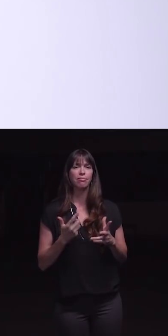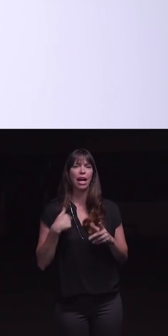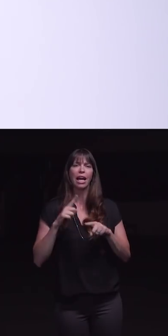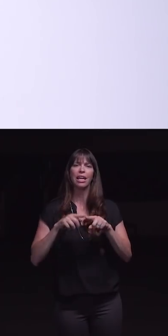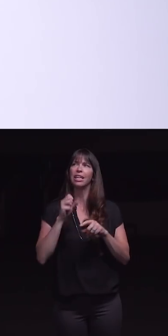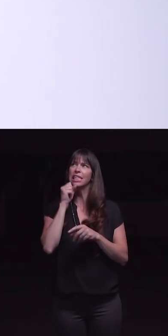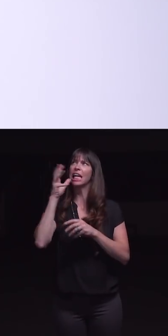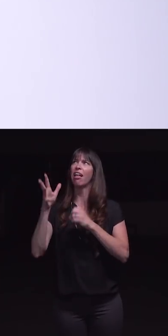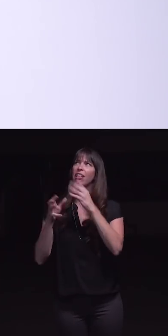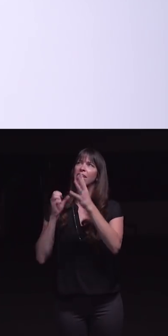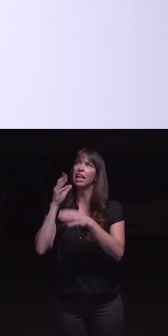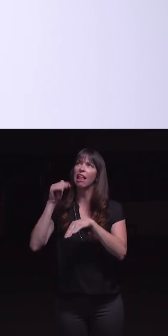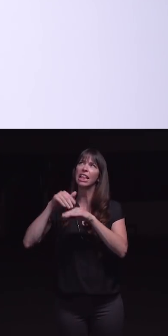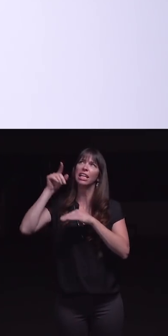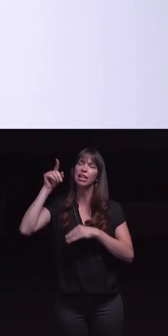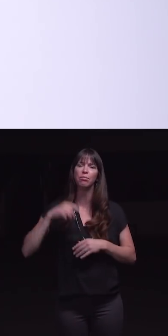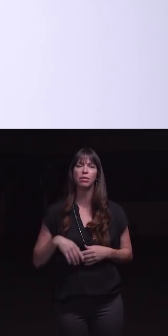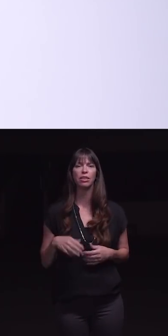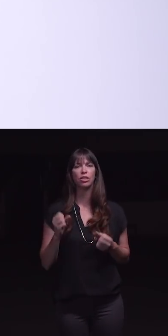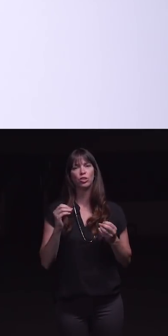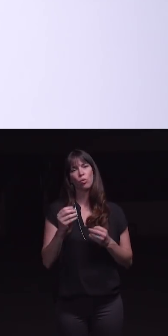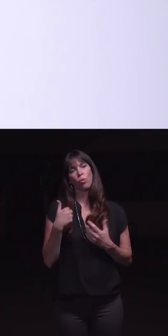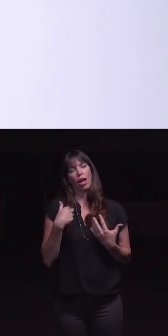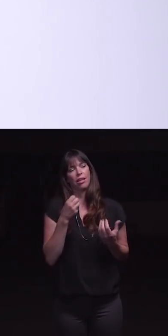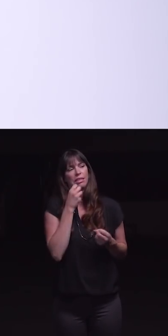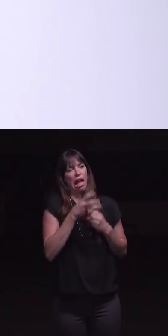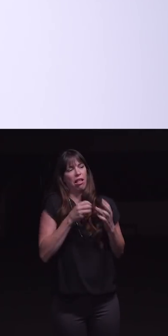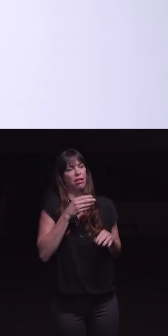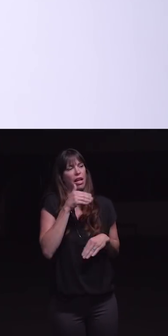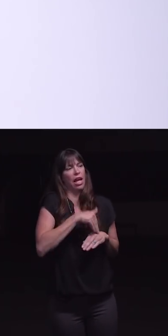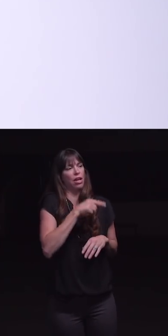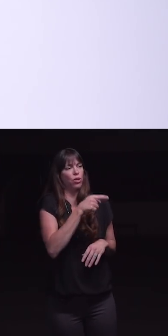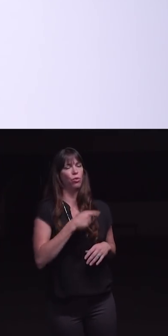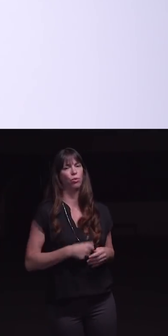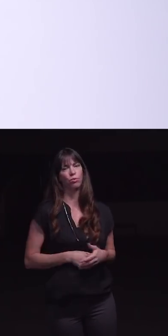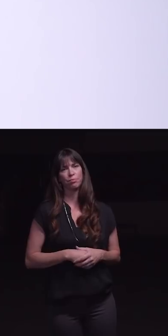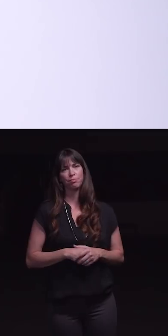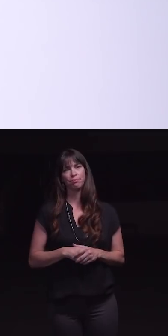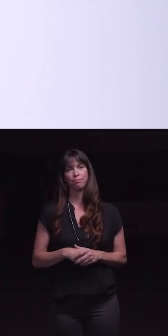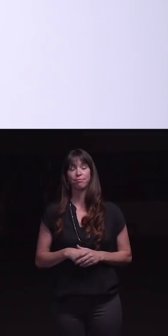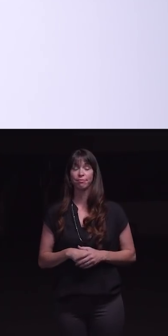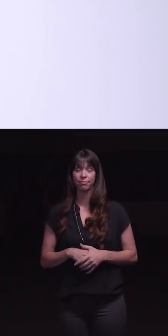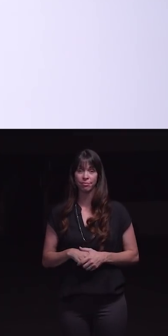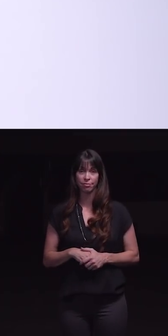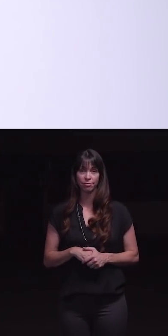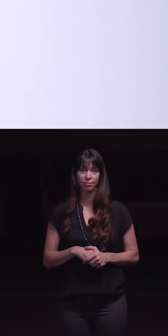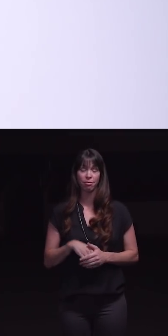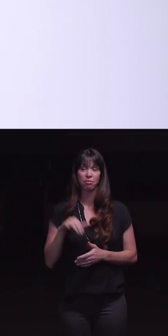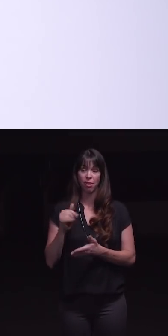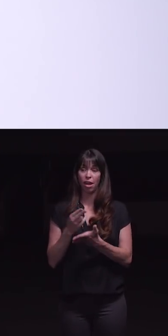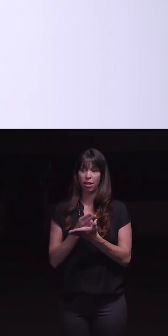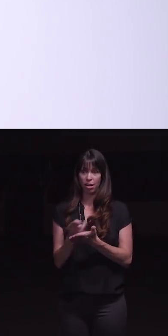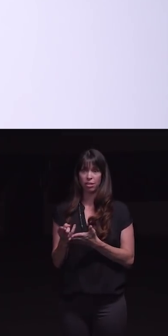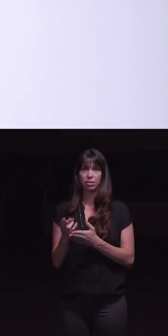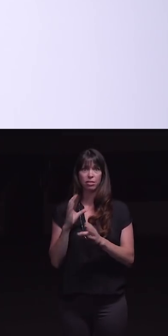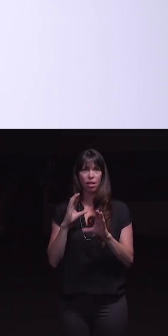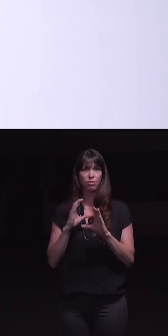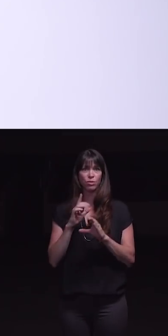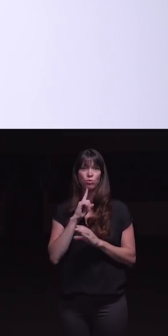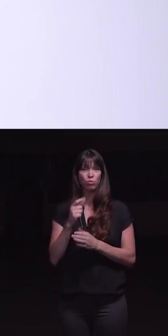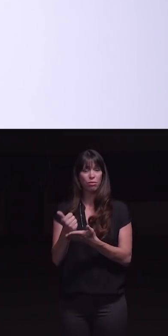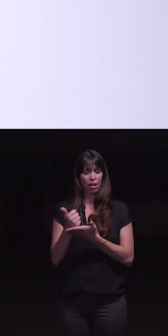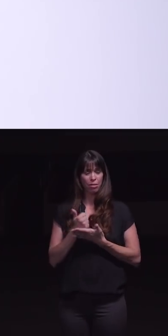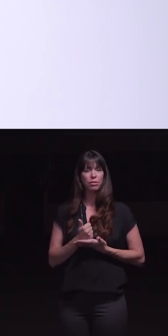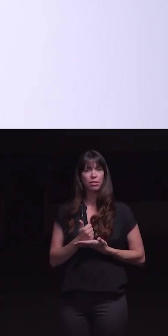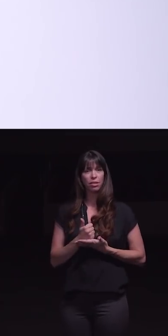but I can't get to him. So I take it out on you. Believe it or not, that honesty actually